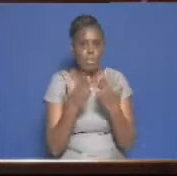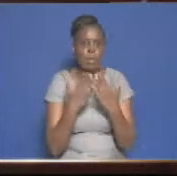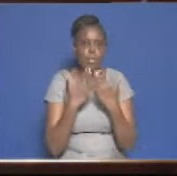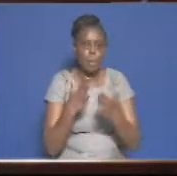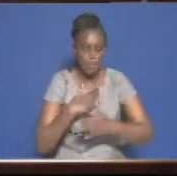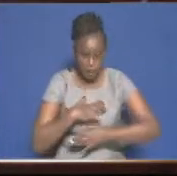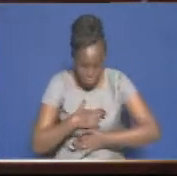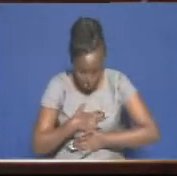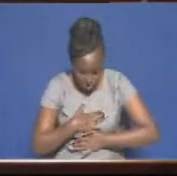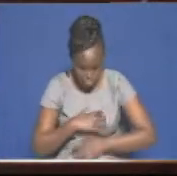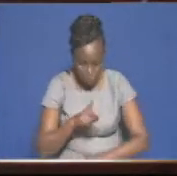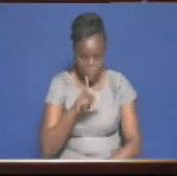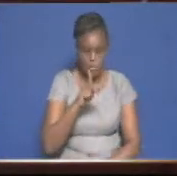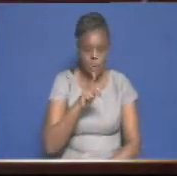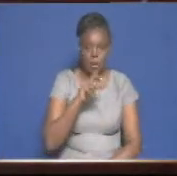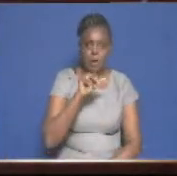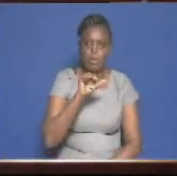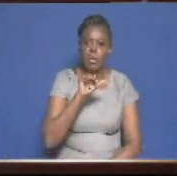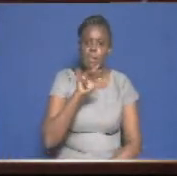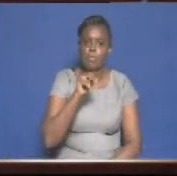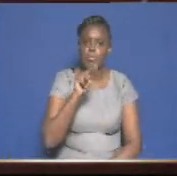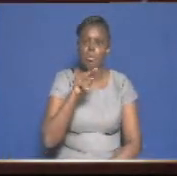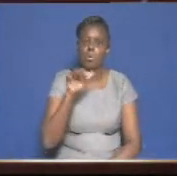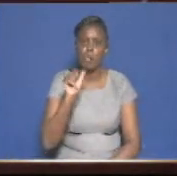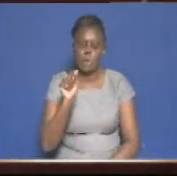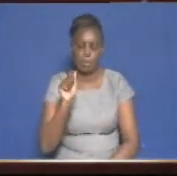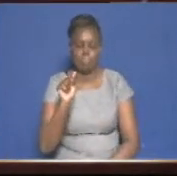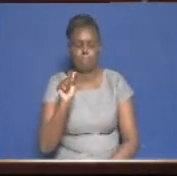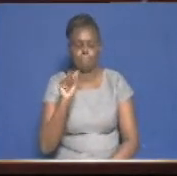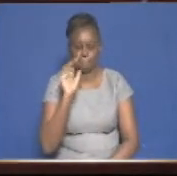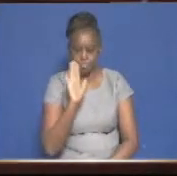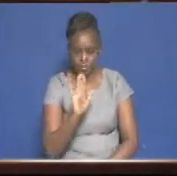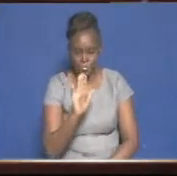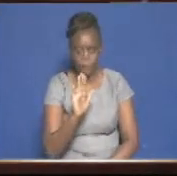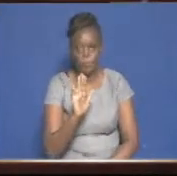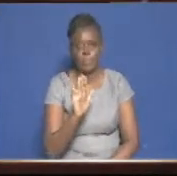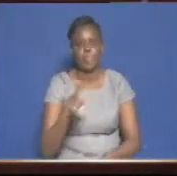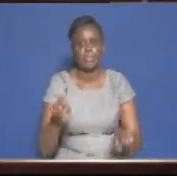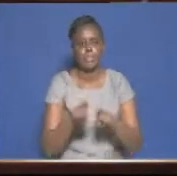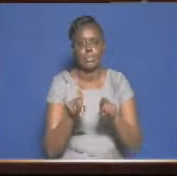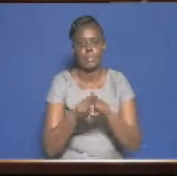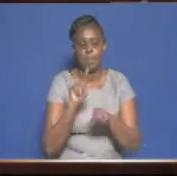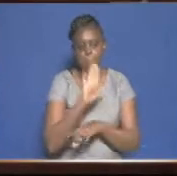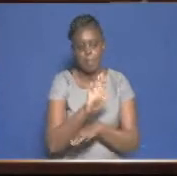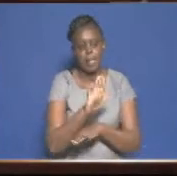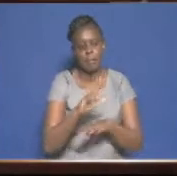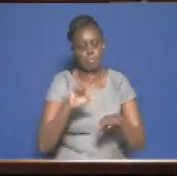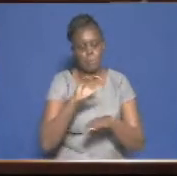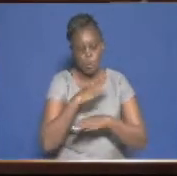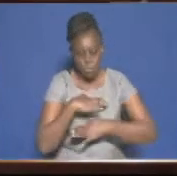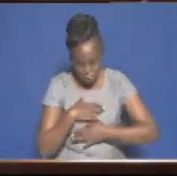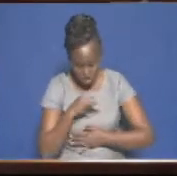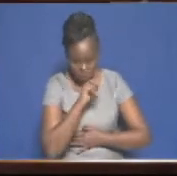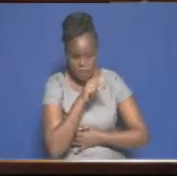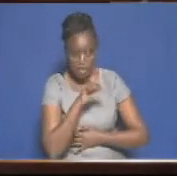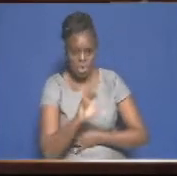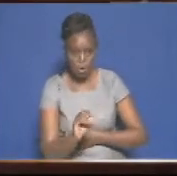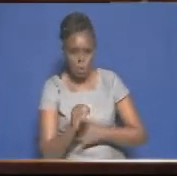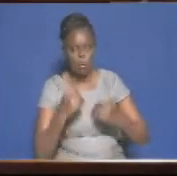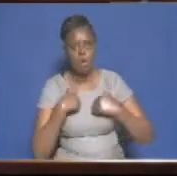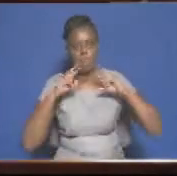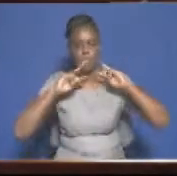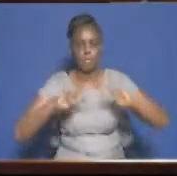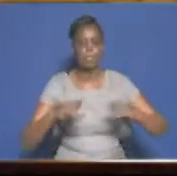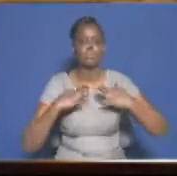Kimunya for urging members to stand with the family of the late. May the Almighty God rest the soul of the Honorable Jakoyo Midiwo in eternal peace.